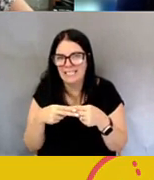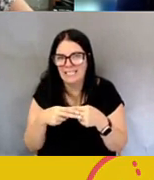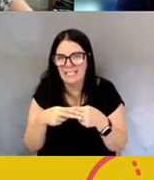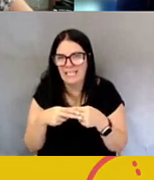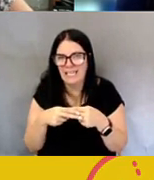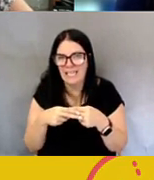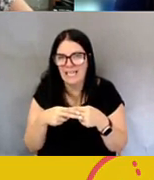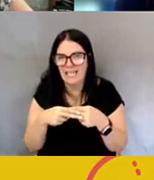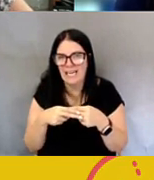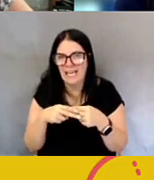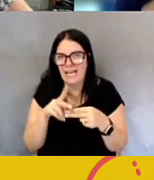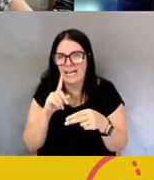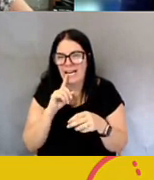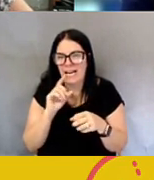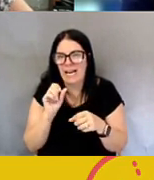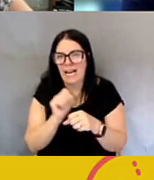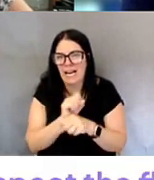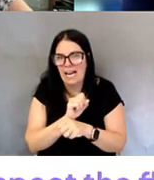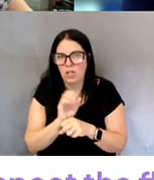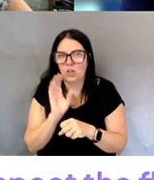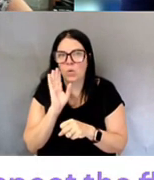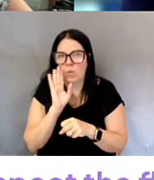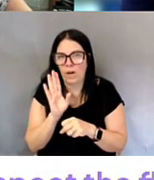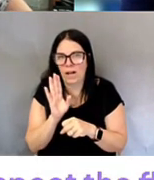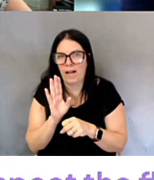is actually going to be